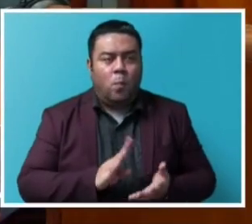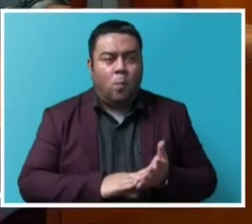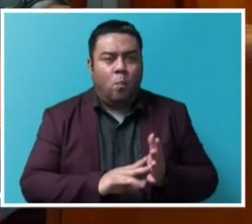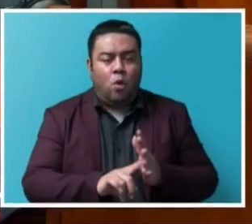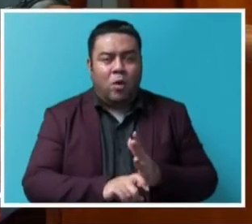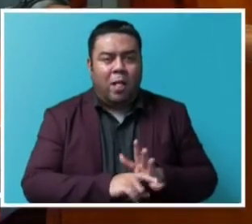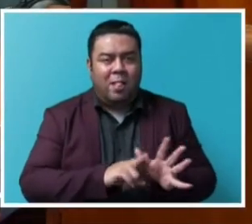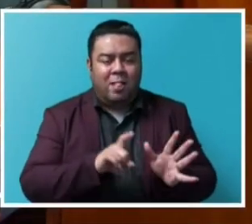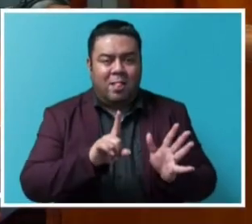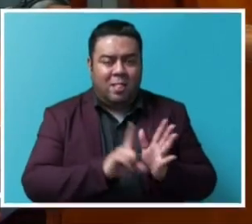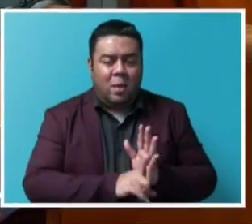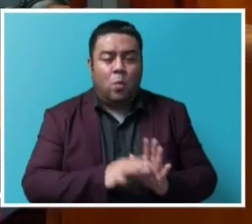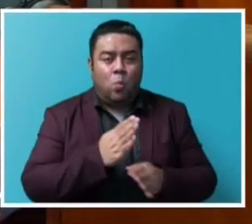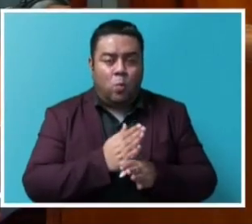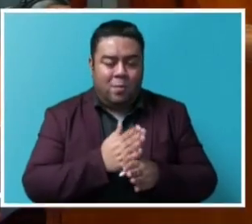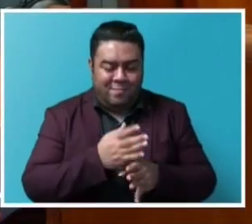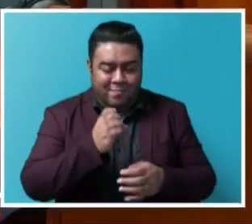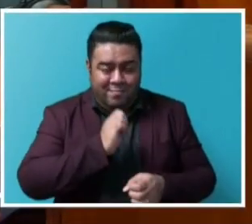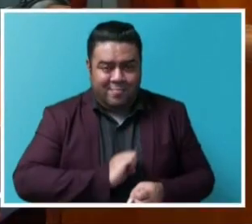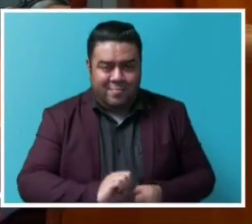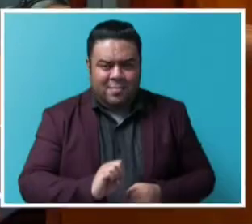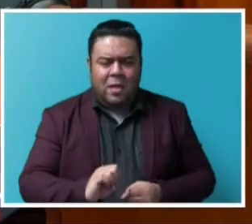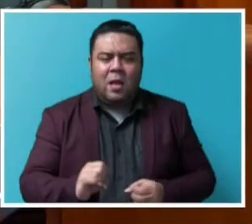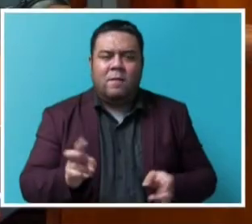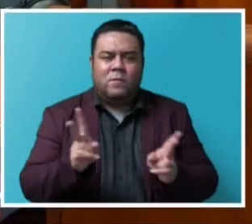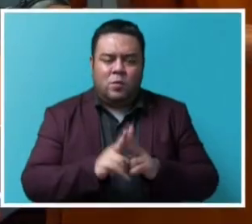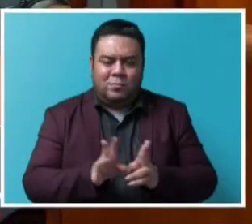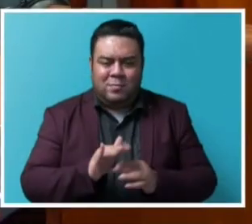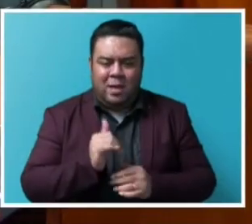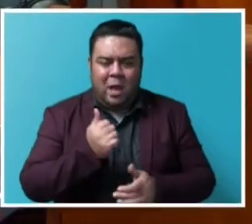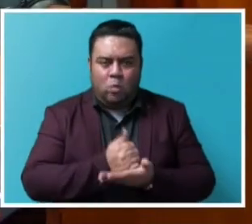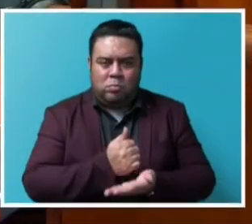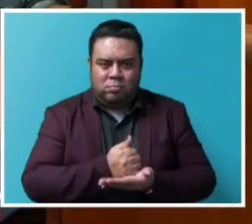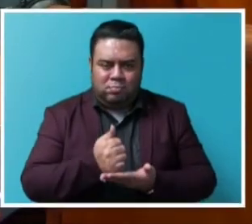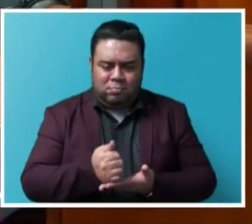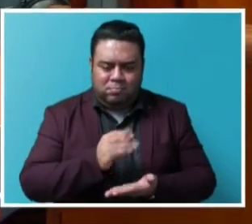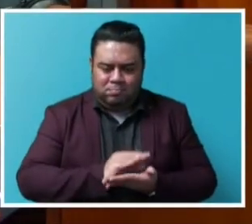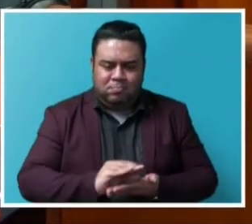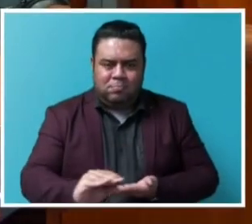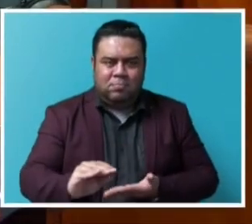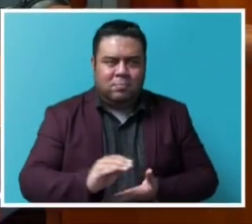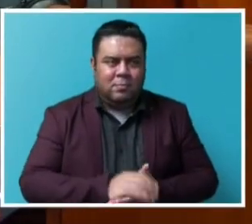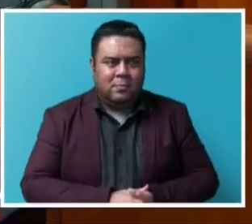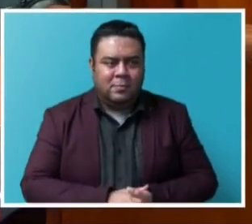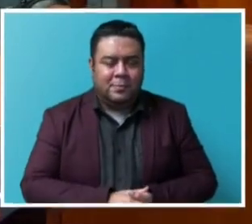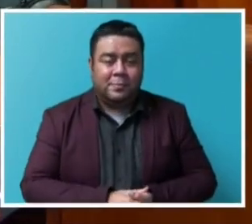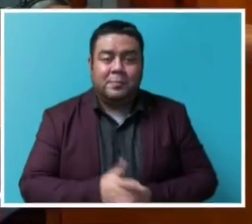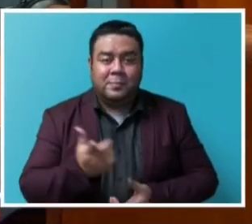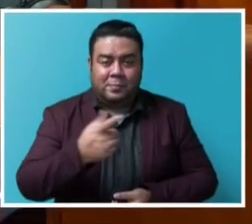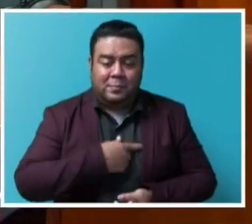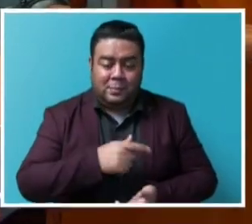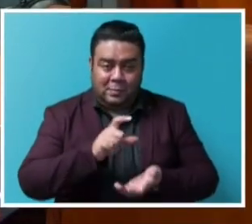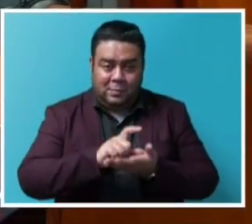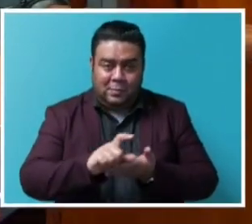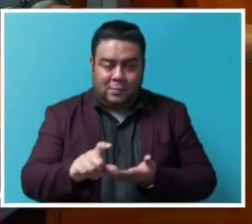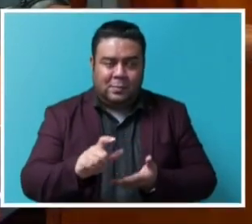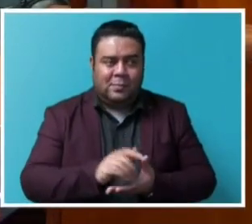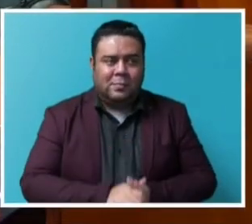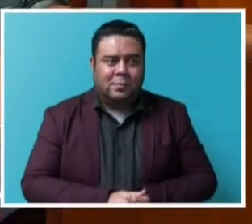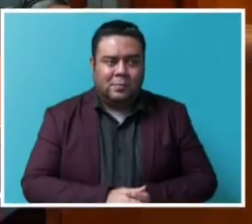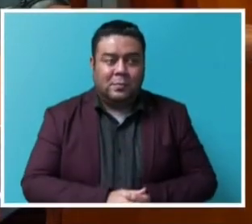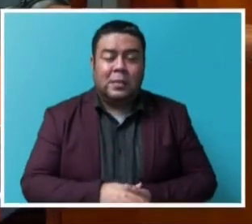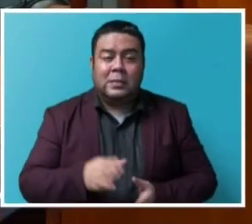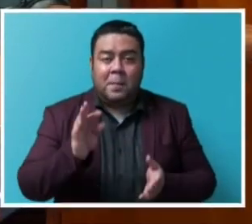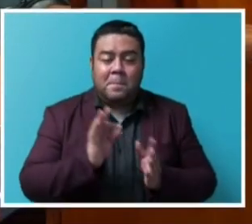work ethics, and enforce accountability. Let me be very clear, Mr. Speaker, sir, as Prime